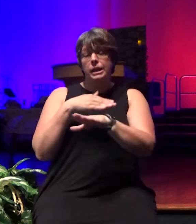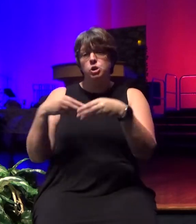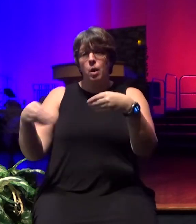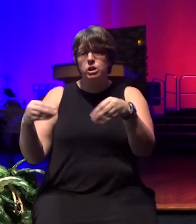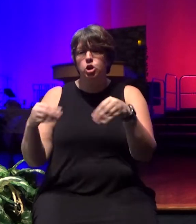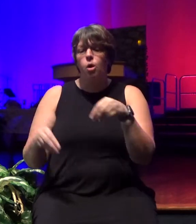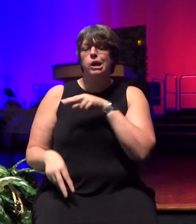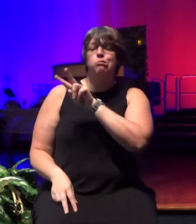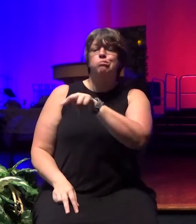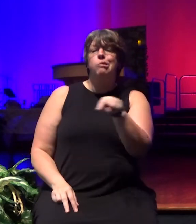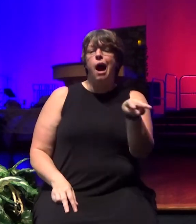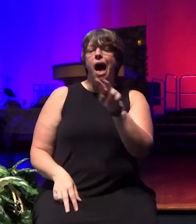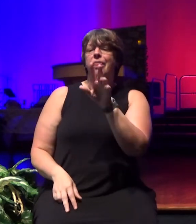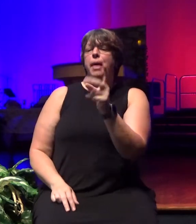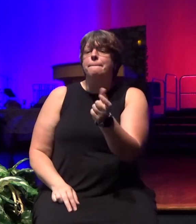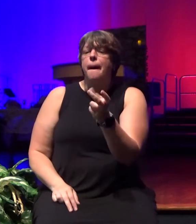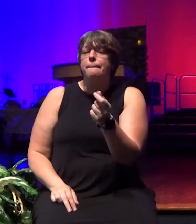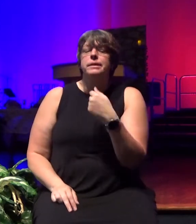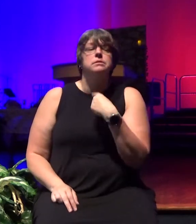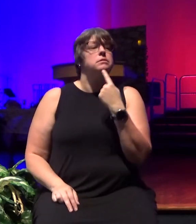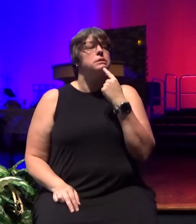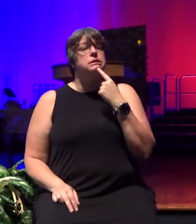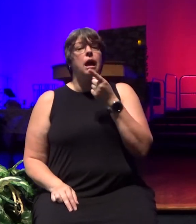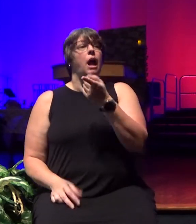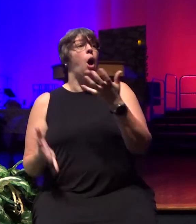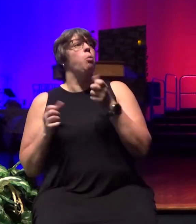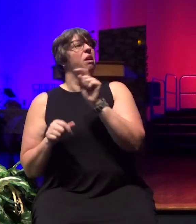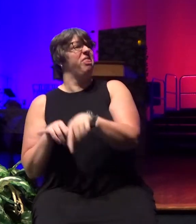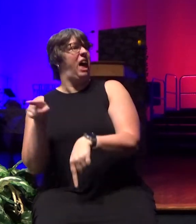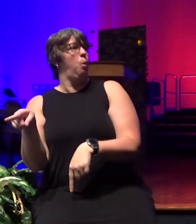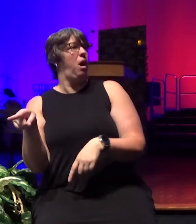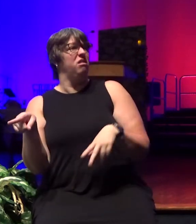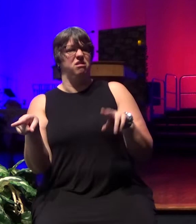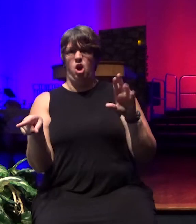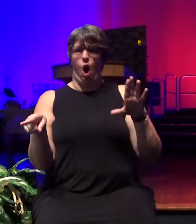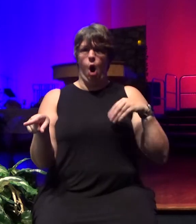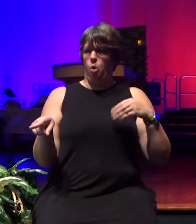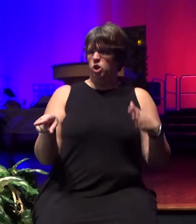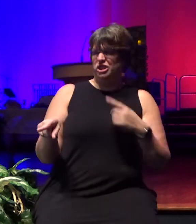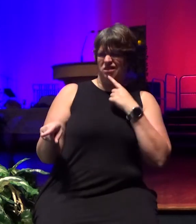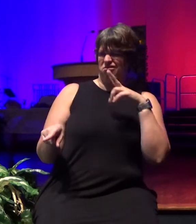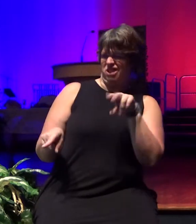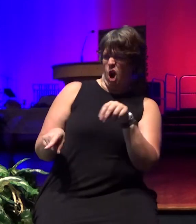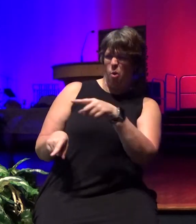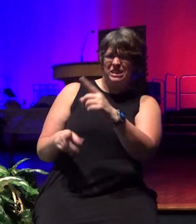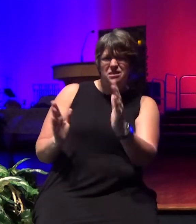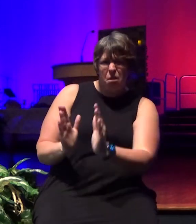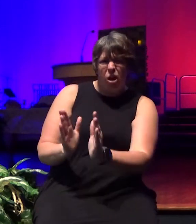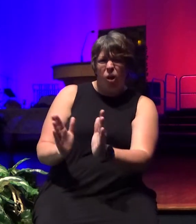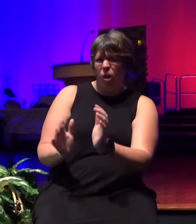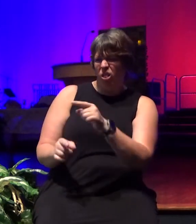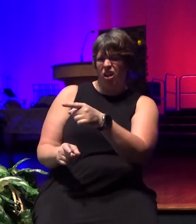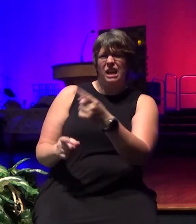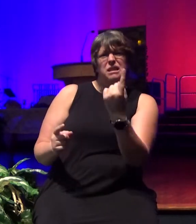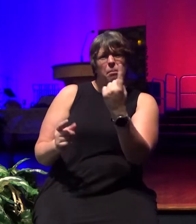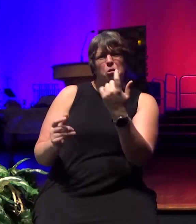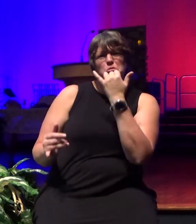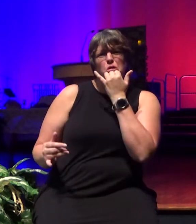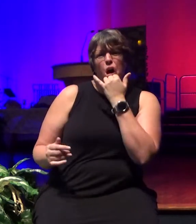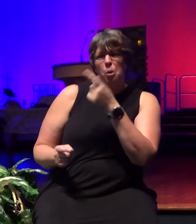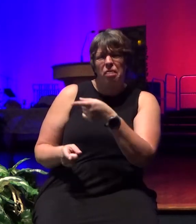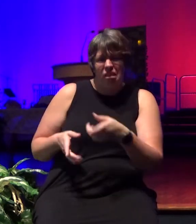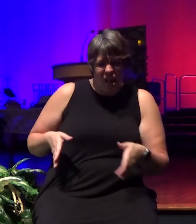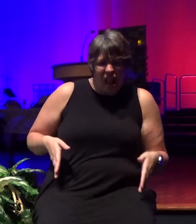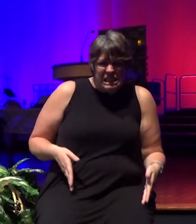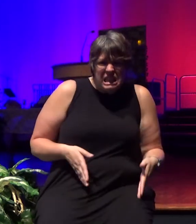"I want that one." And the pet store owner said, "You don't want that one. That's the run of the litter, and there's something wrong with its leg. It's lame. You